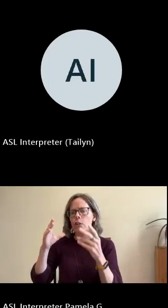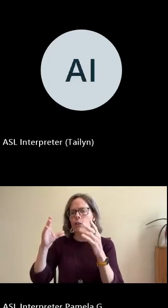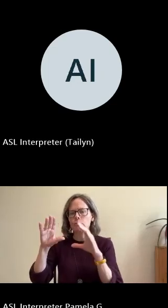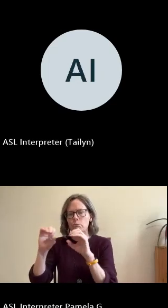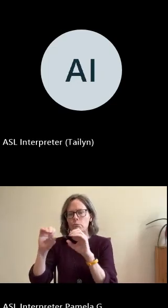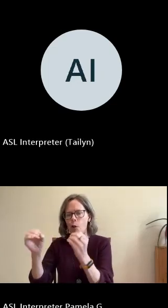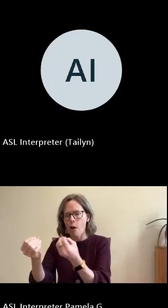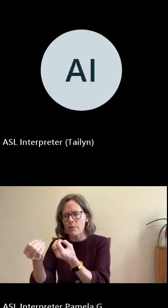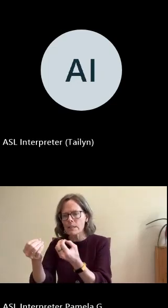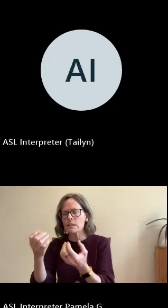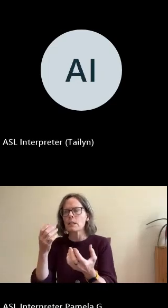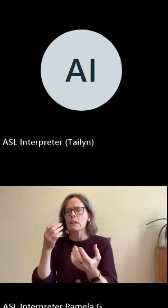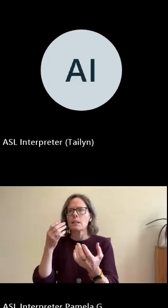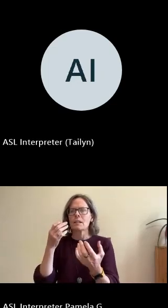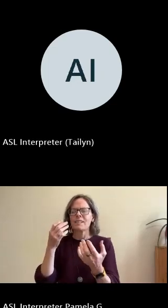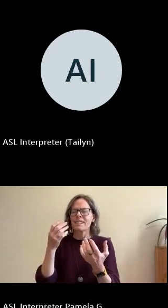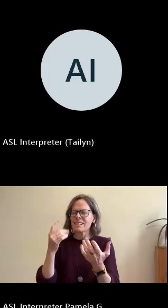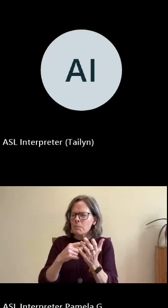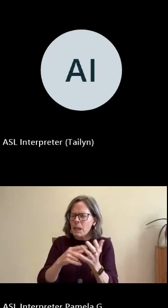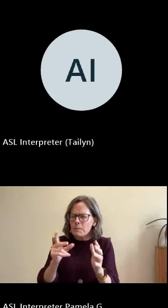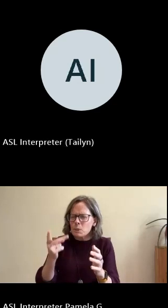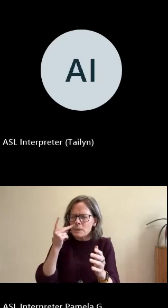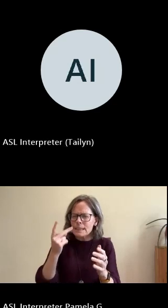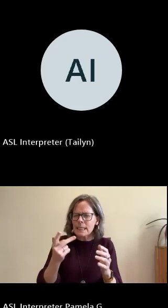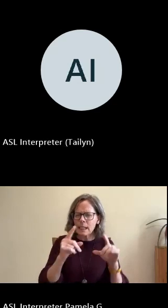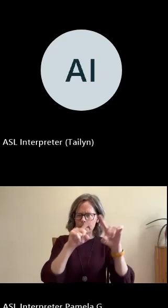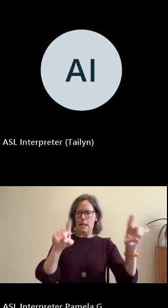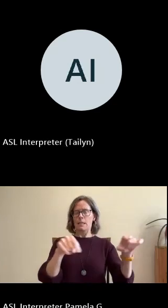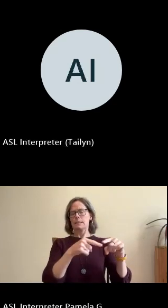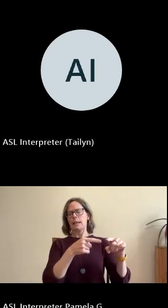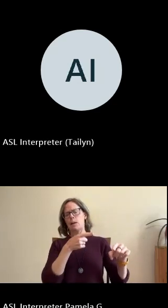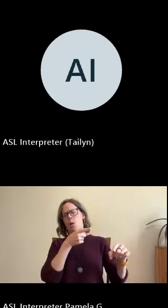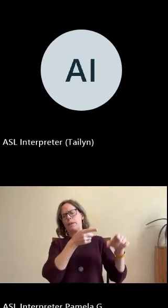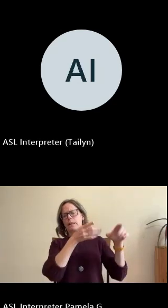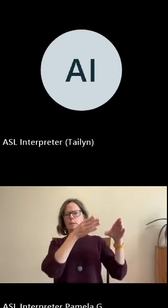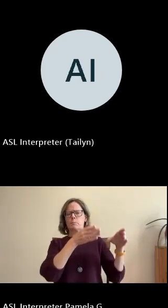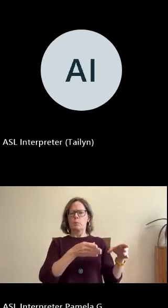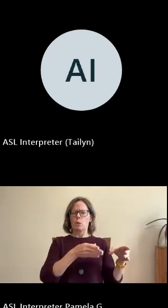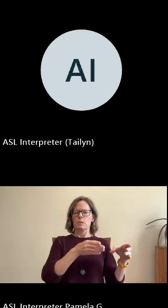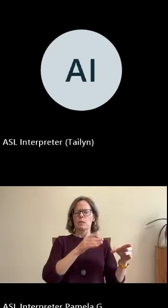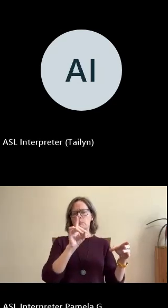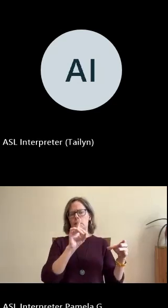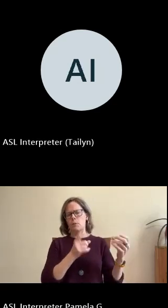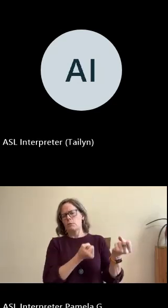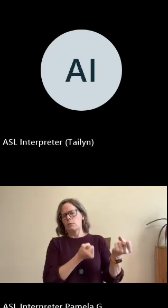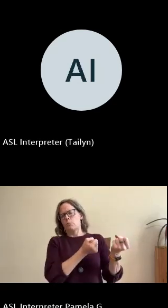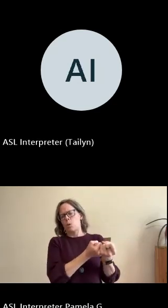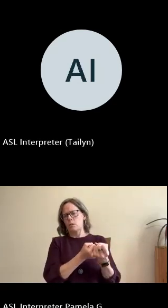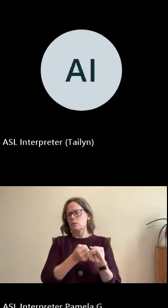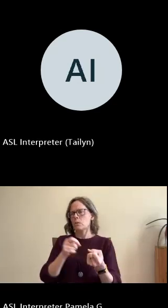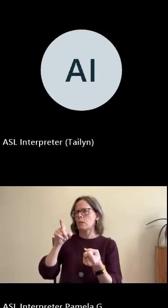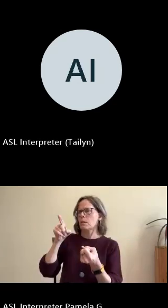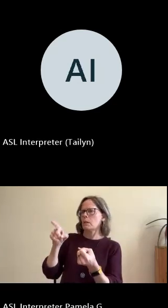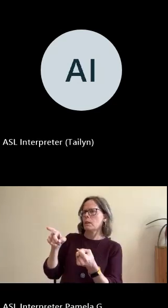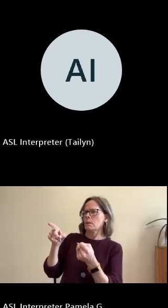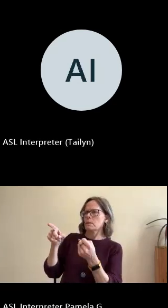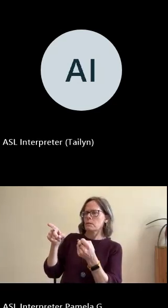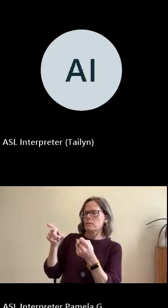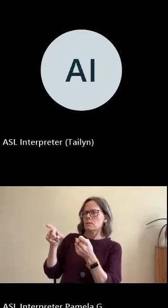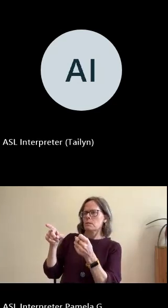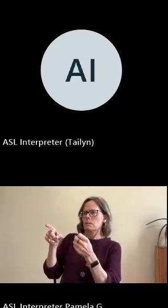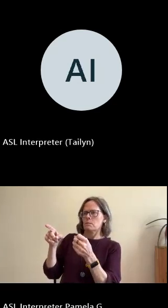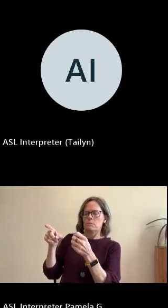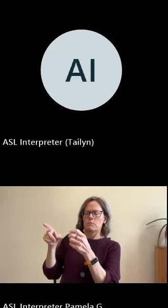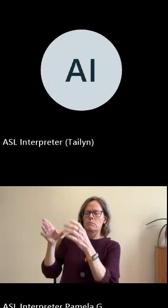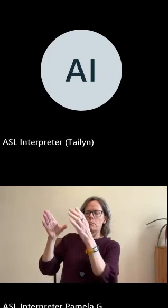is labor endorsed, or endorsed by a particular union. And so that is what the screening